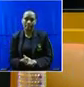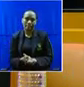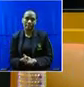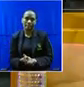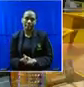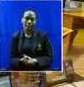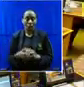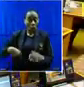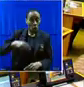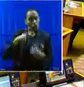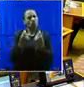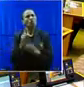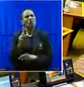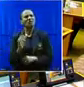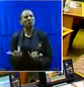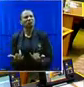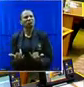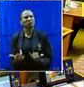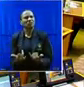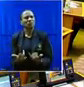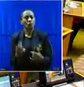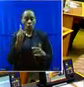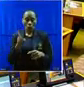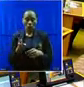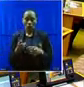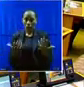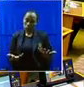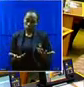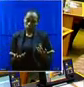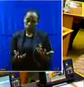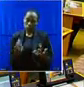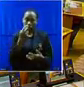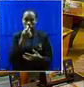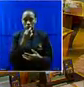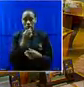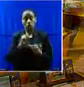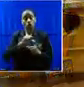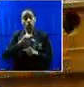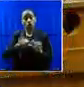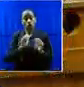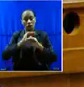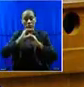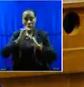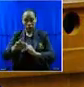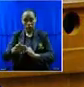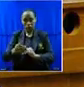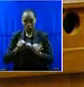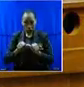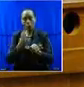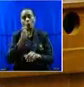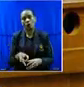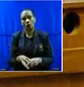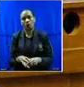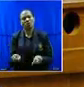What we are doing now will maintain a temporary expansion of social protection and allow the labor